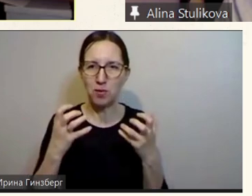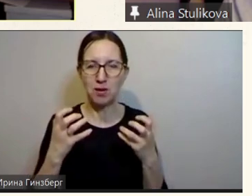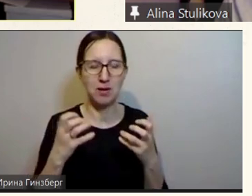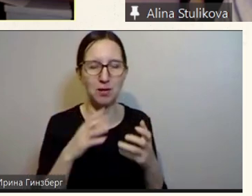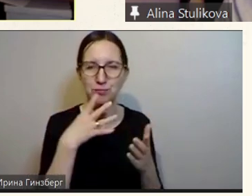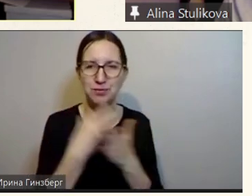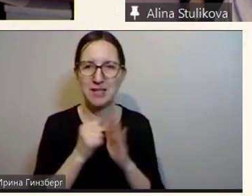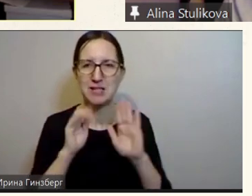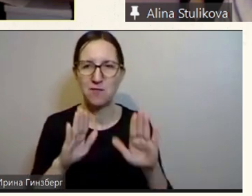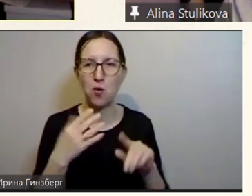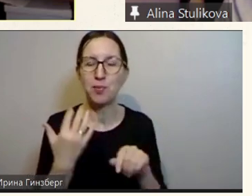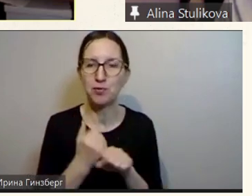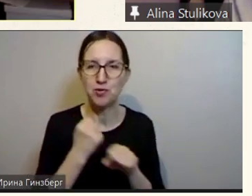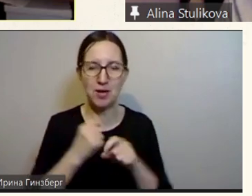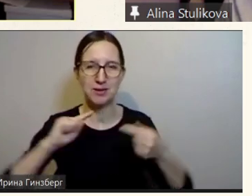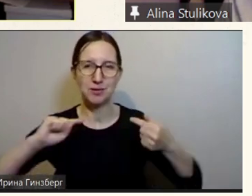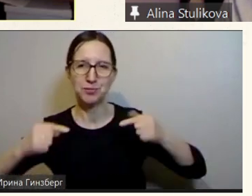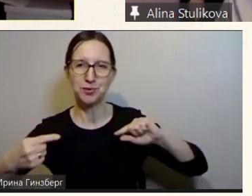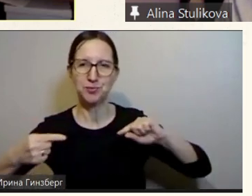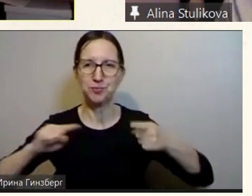And it becomes a self-reflection.